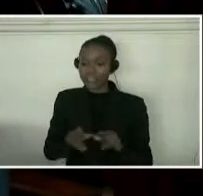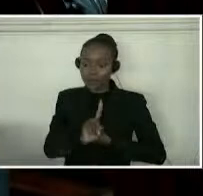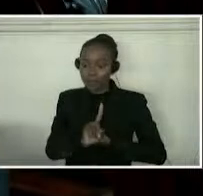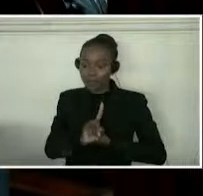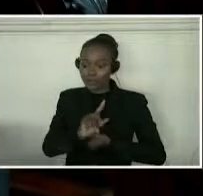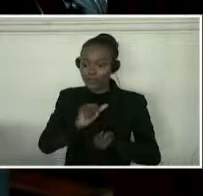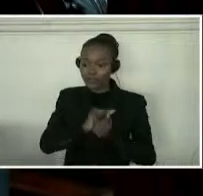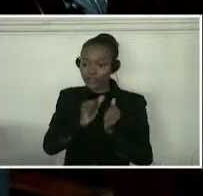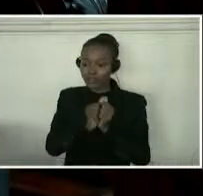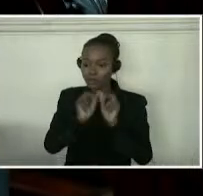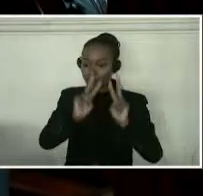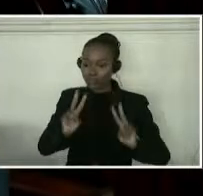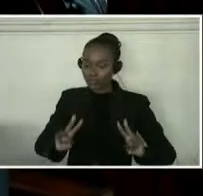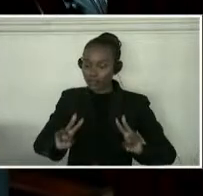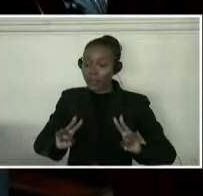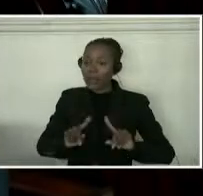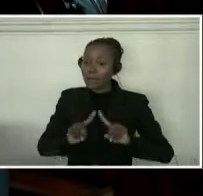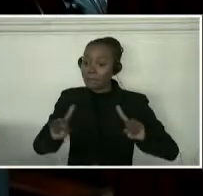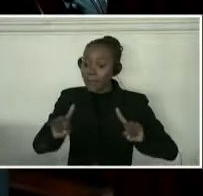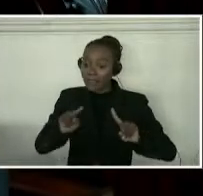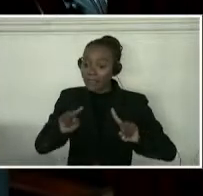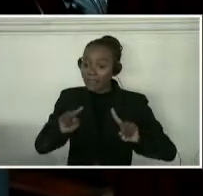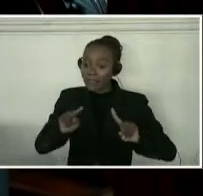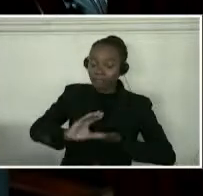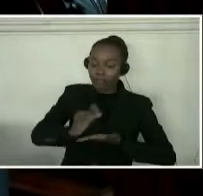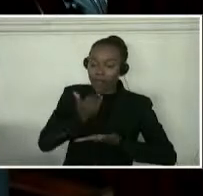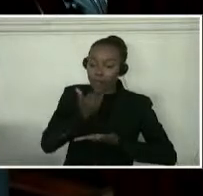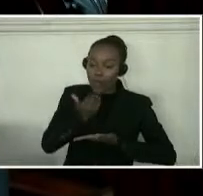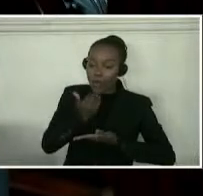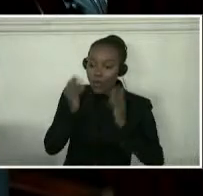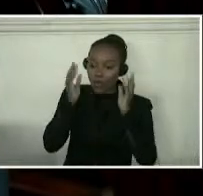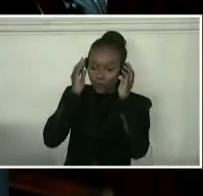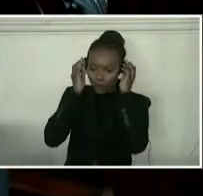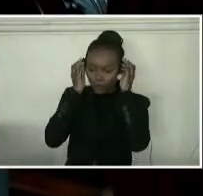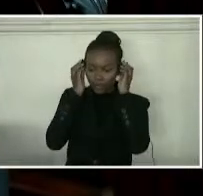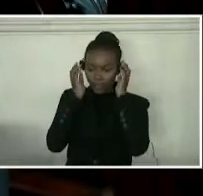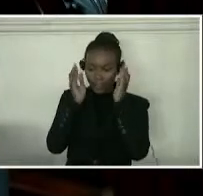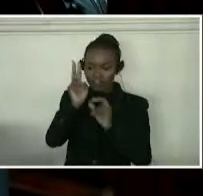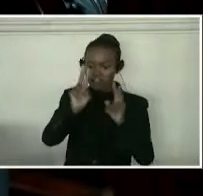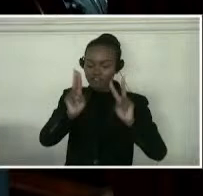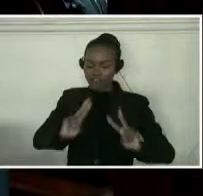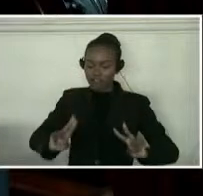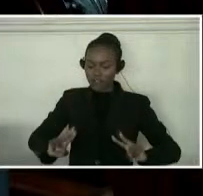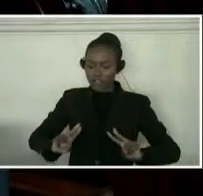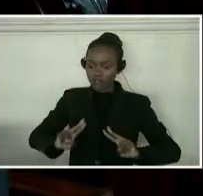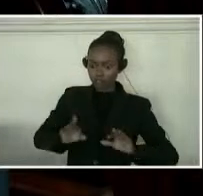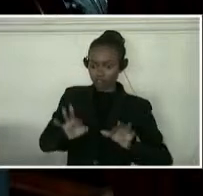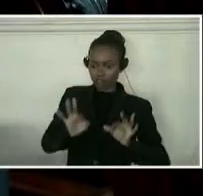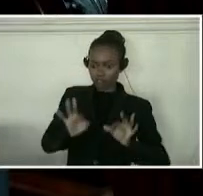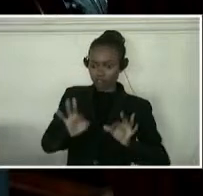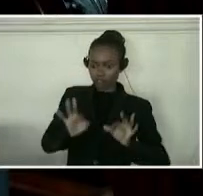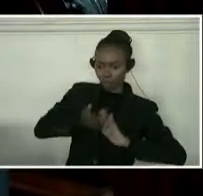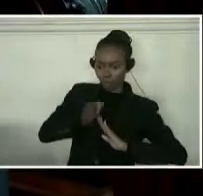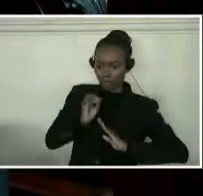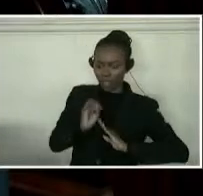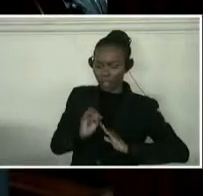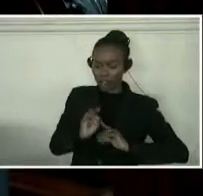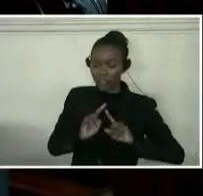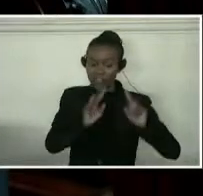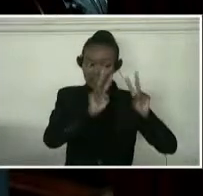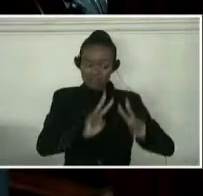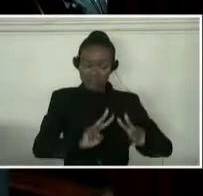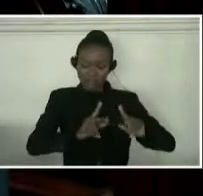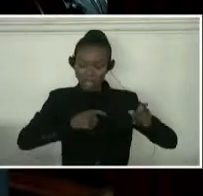those would probably governance and registration get their funding funding transferred but those who are still struggling with their